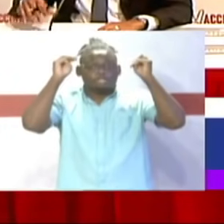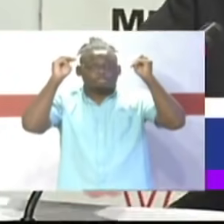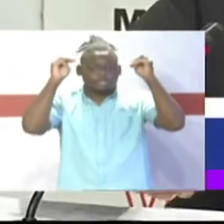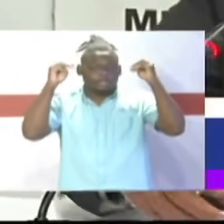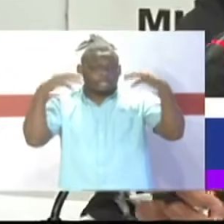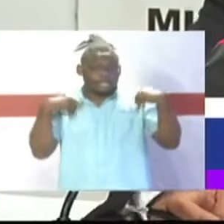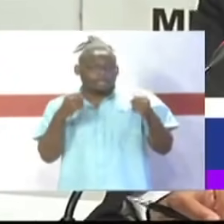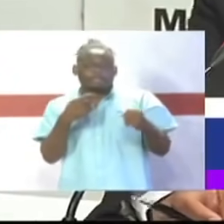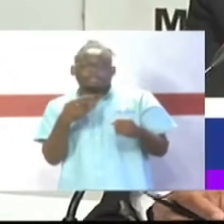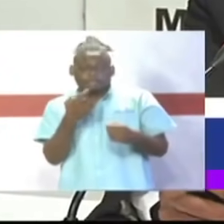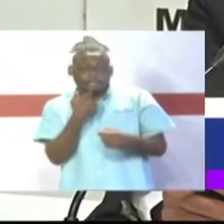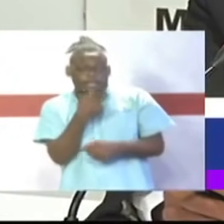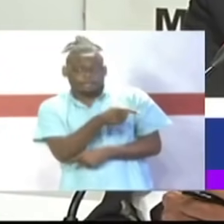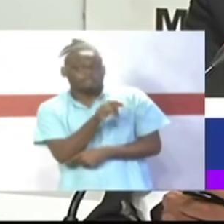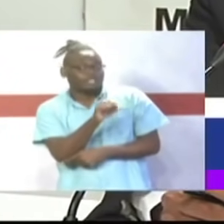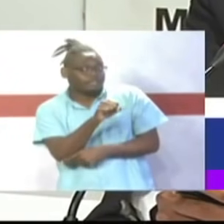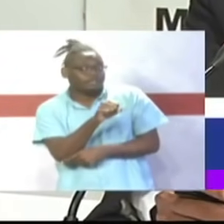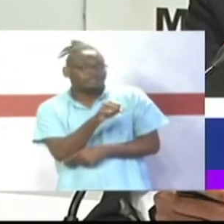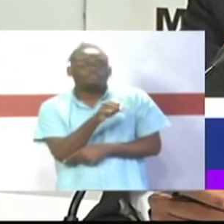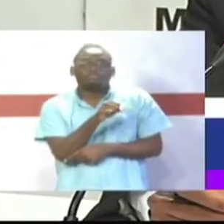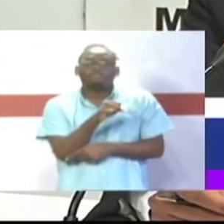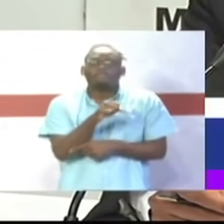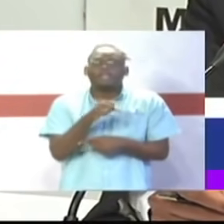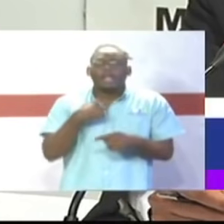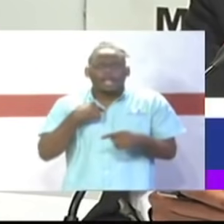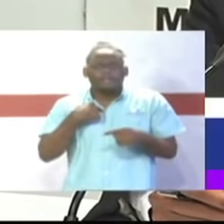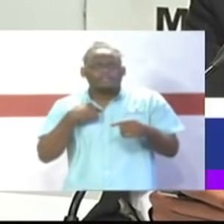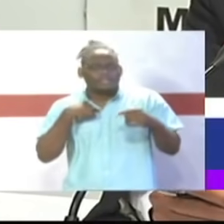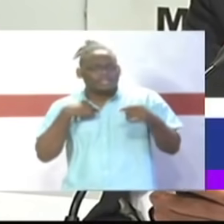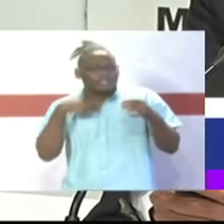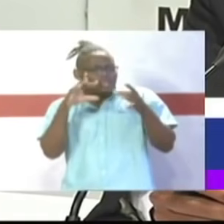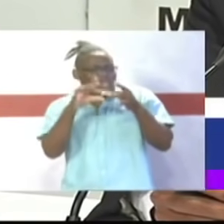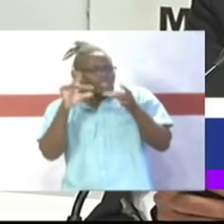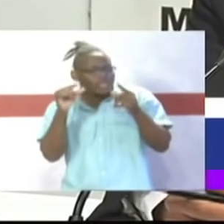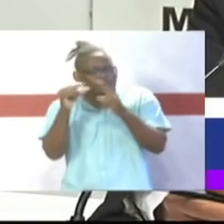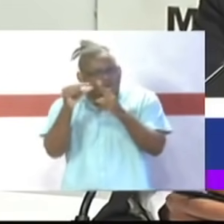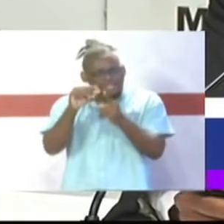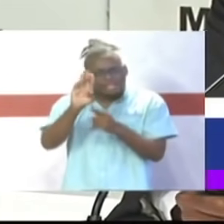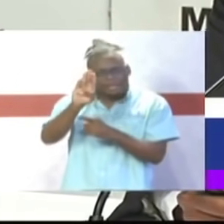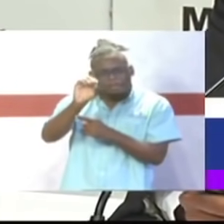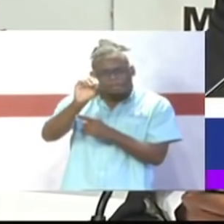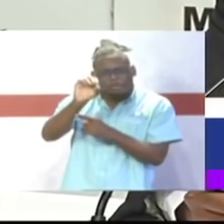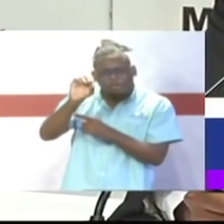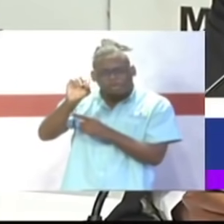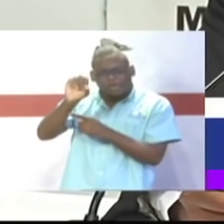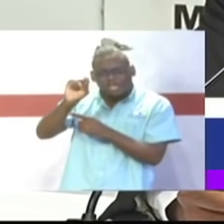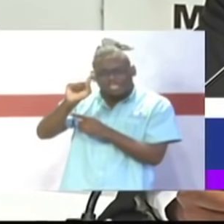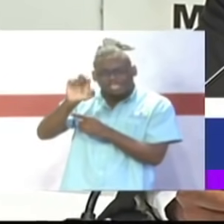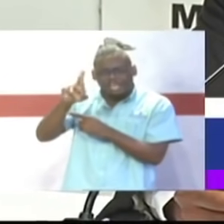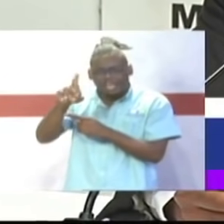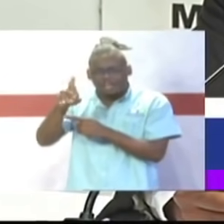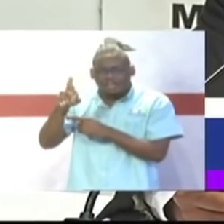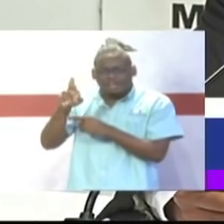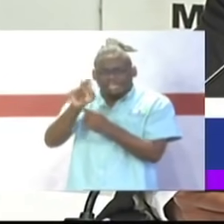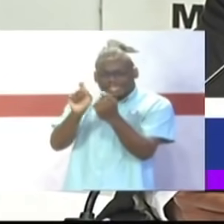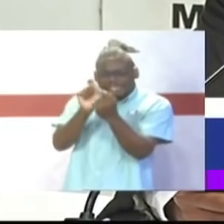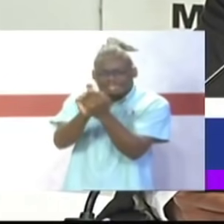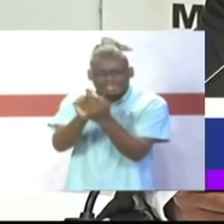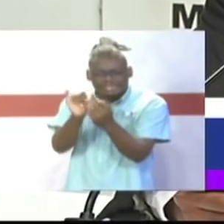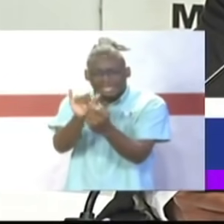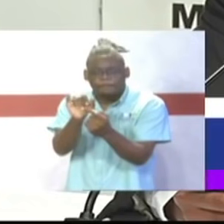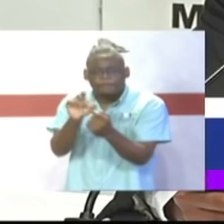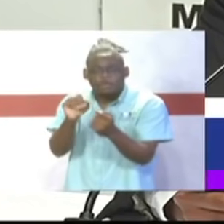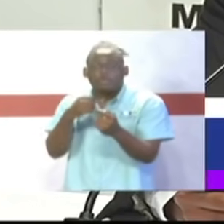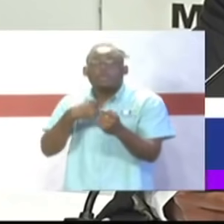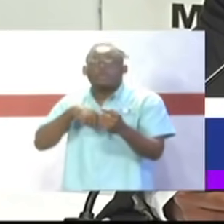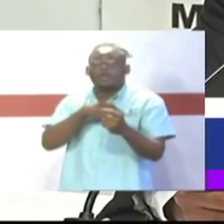WHO. A booster, and it is under consideration during the month of November by WHO. They are considering